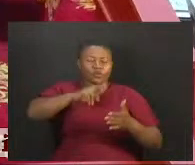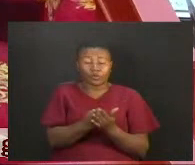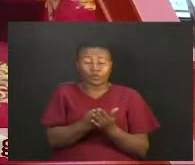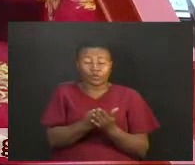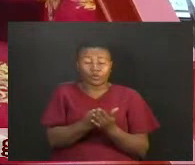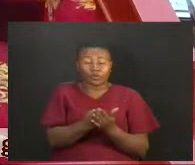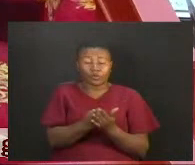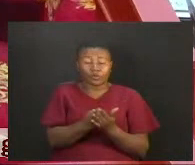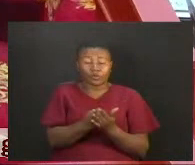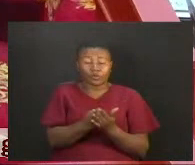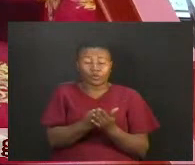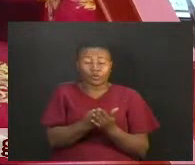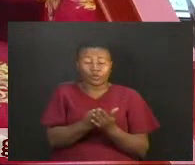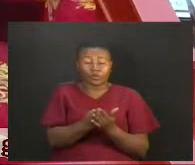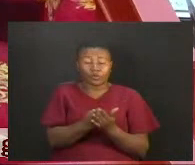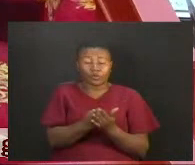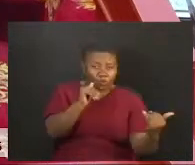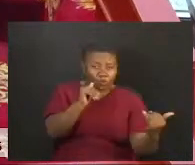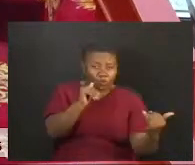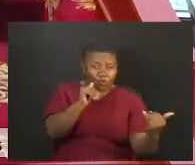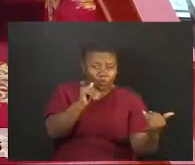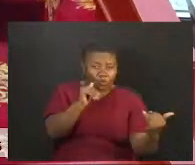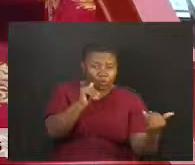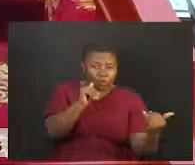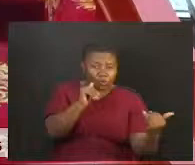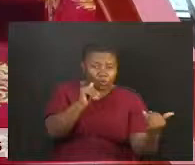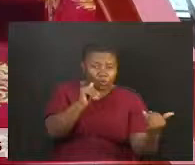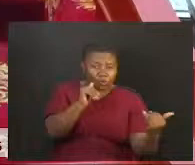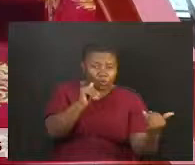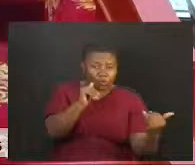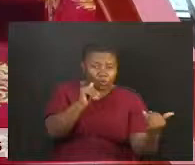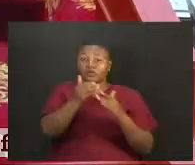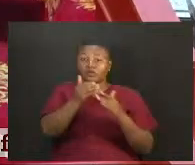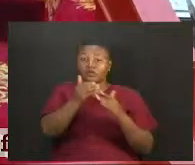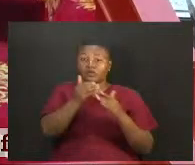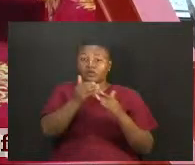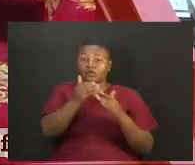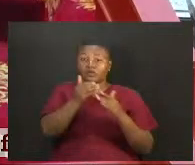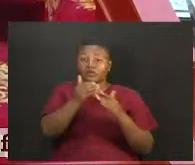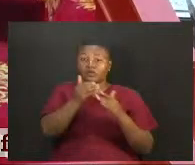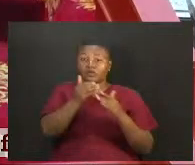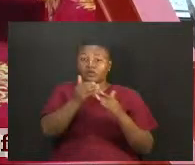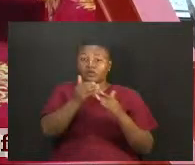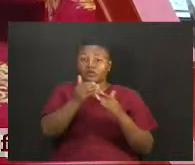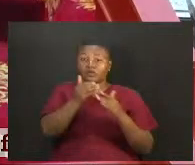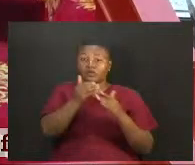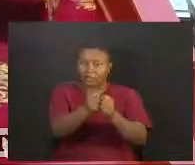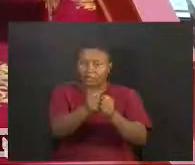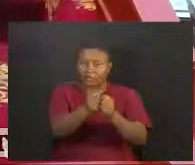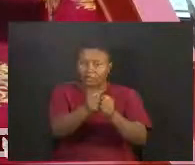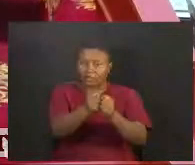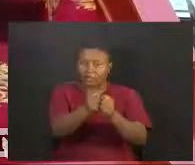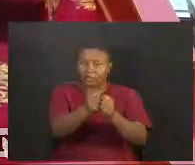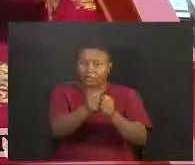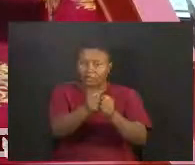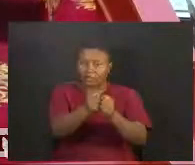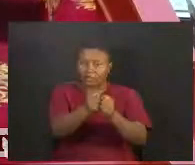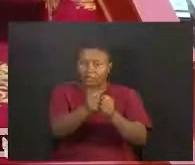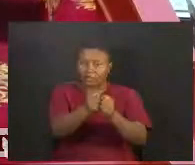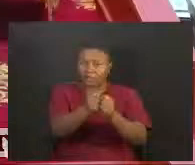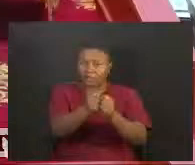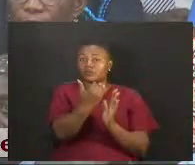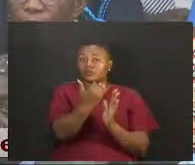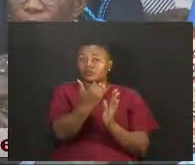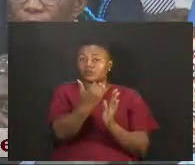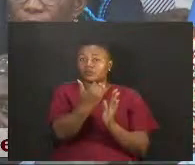hope and lead us to build the Ghana we want together. Right, Honorable Speaker, this budget